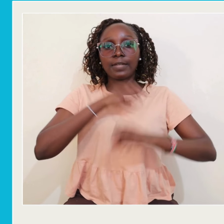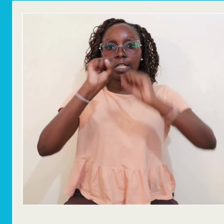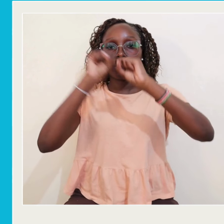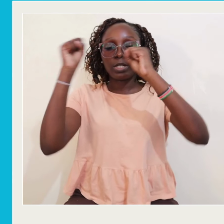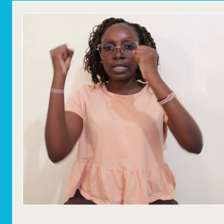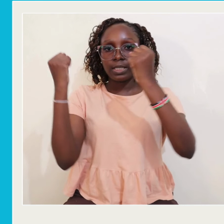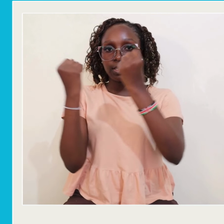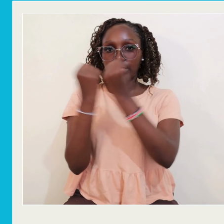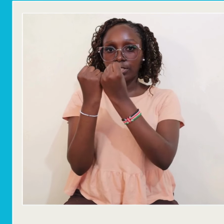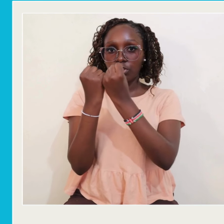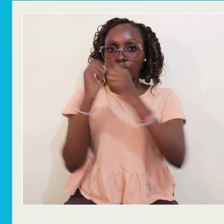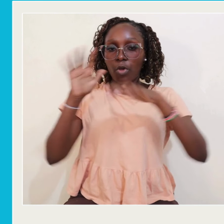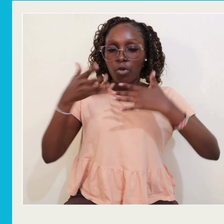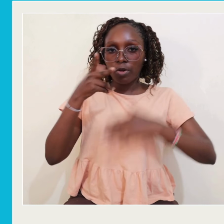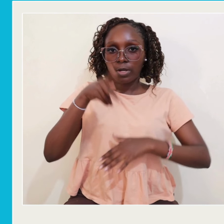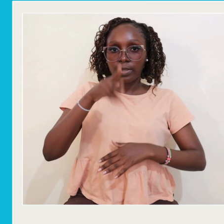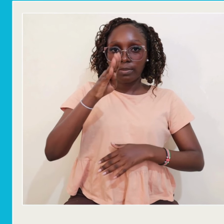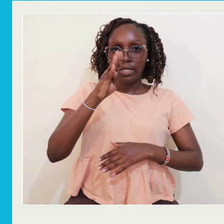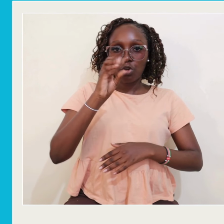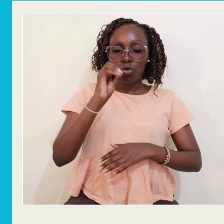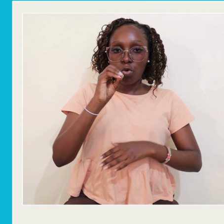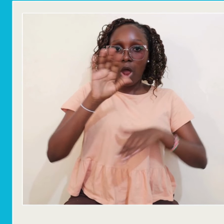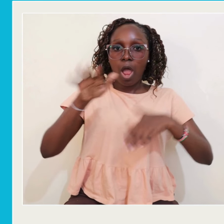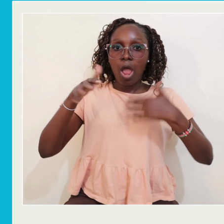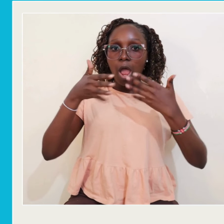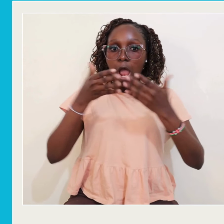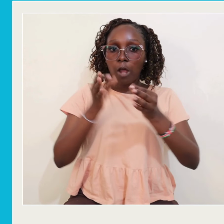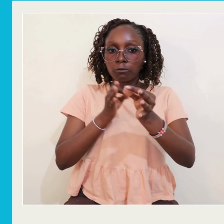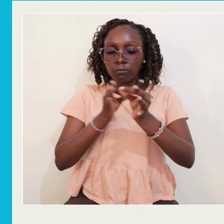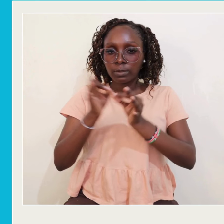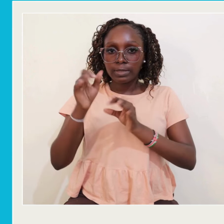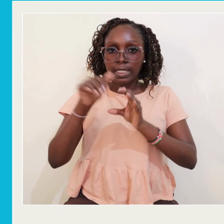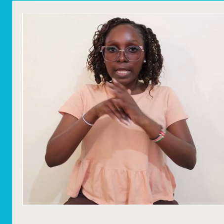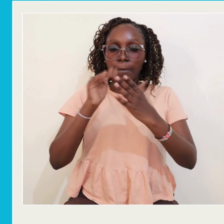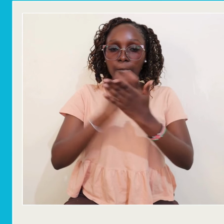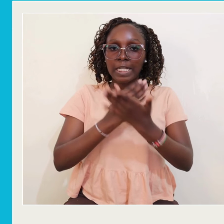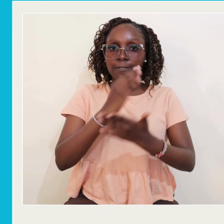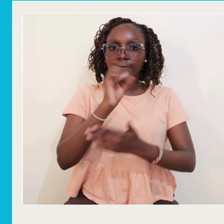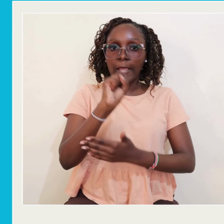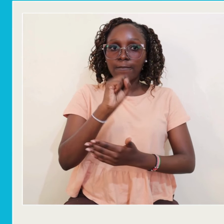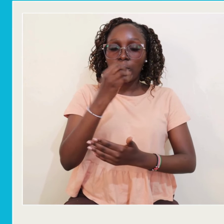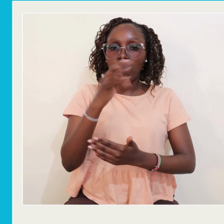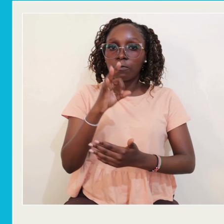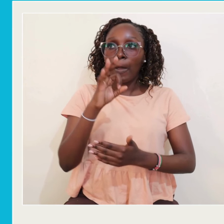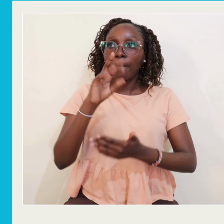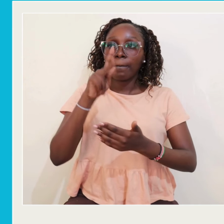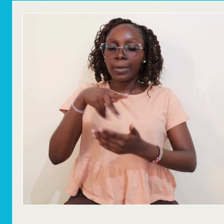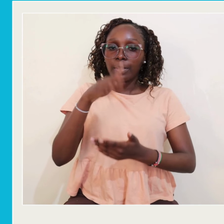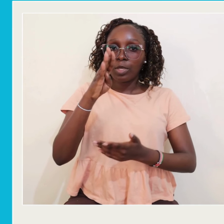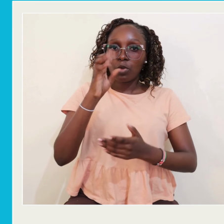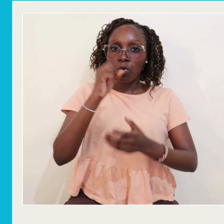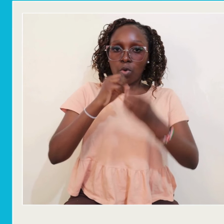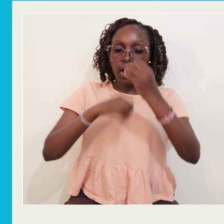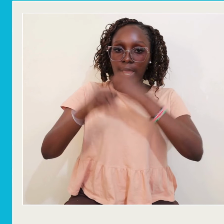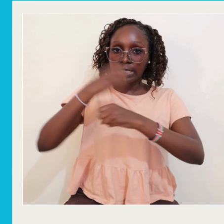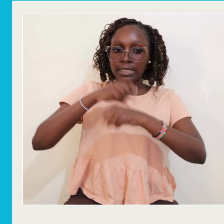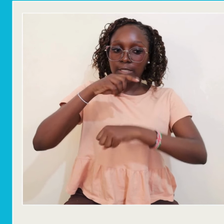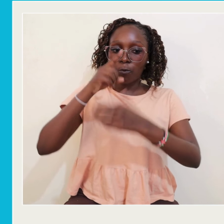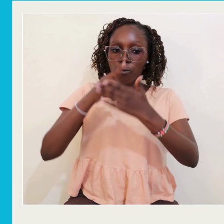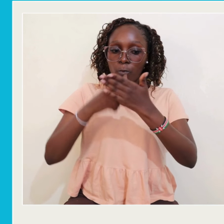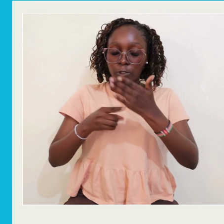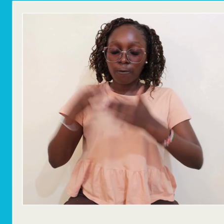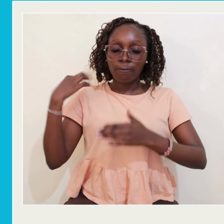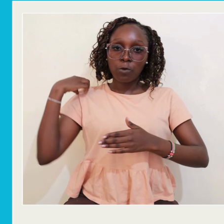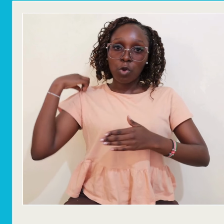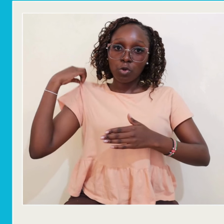A public benefit organization, or PBO, as defined in Section 5 of the PBO Act, is a